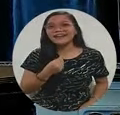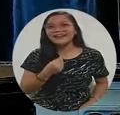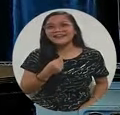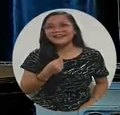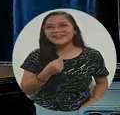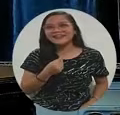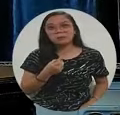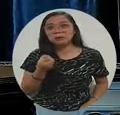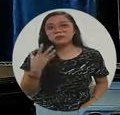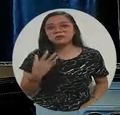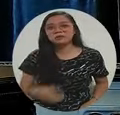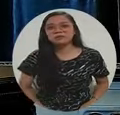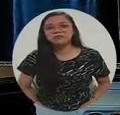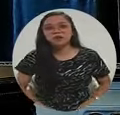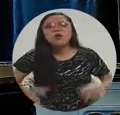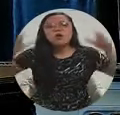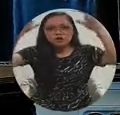Yawa na siya.